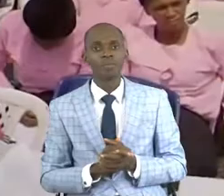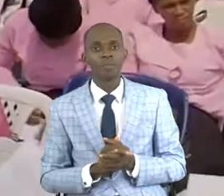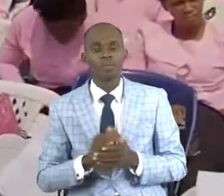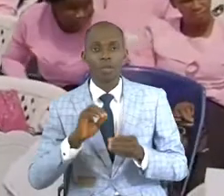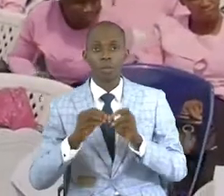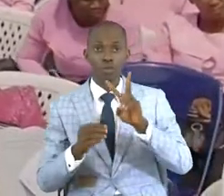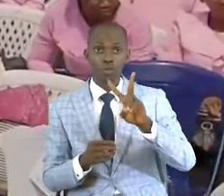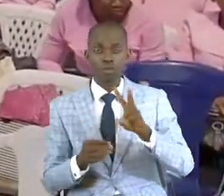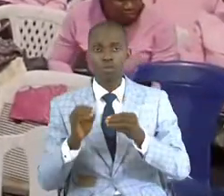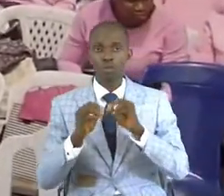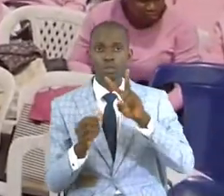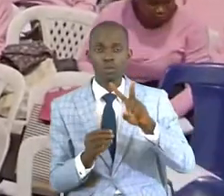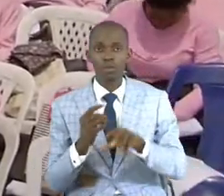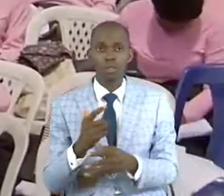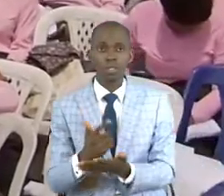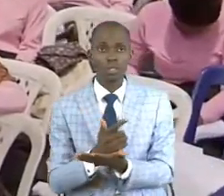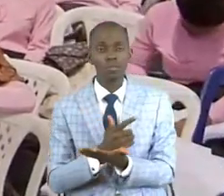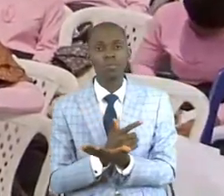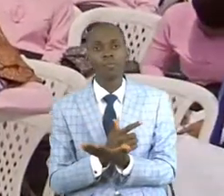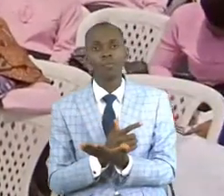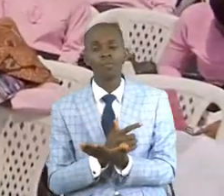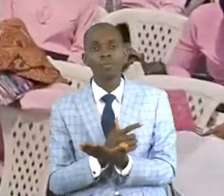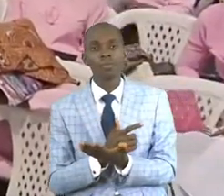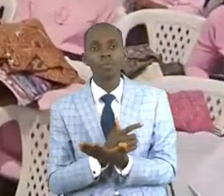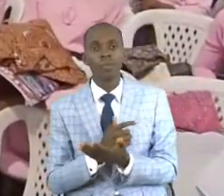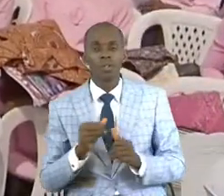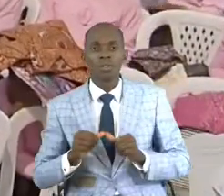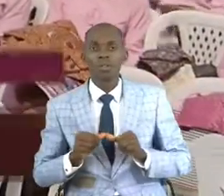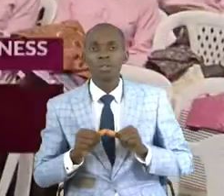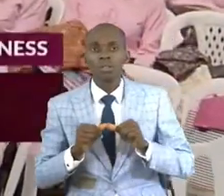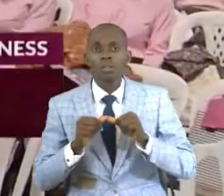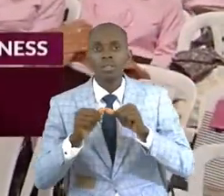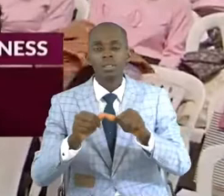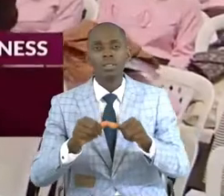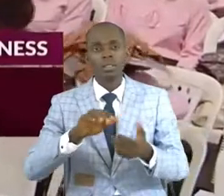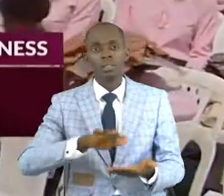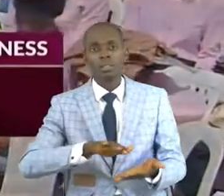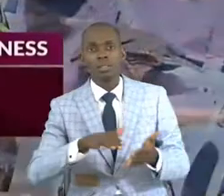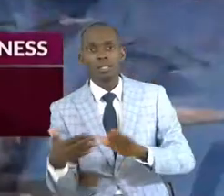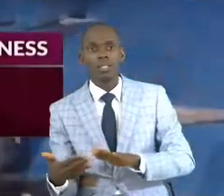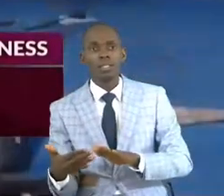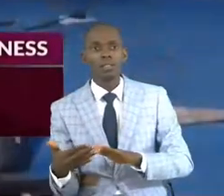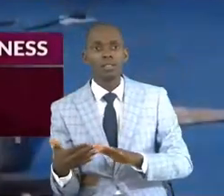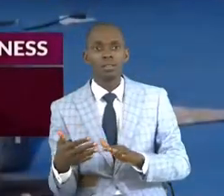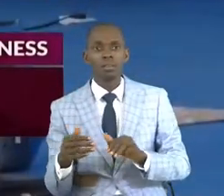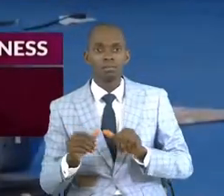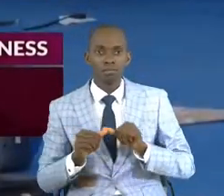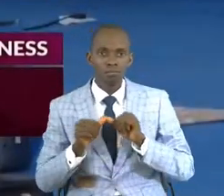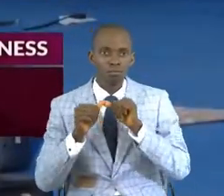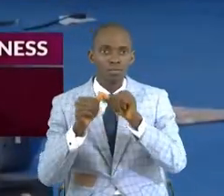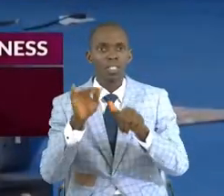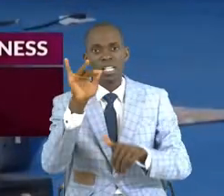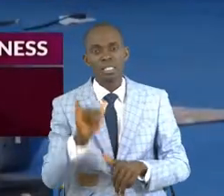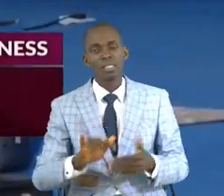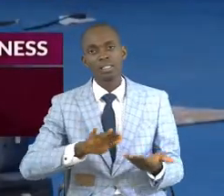Number two, perseveringly dead to all sins. Perseveringly